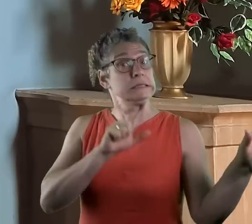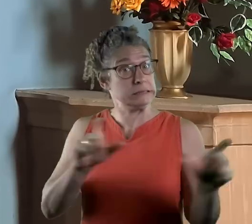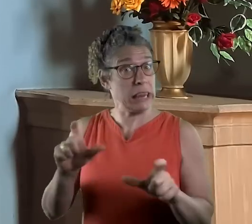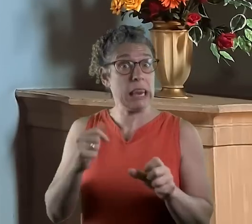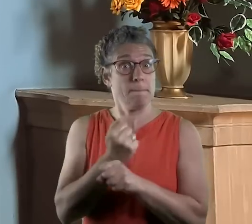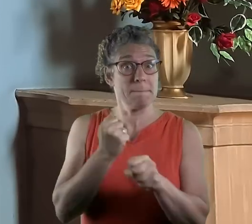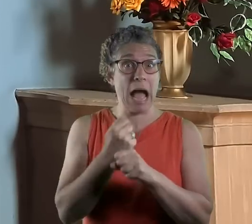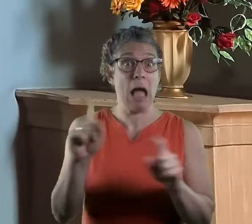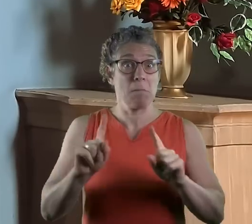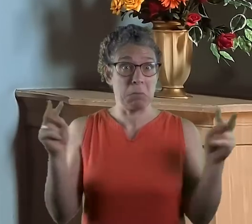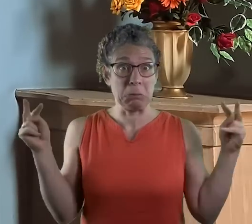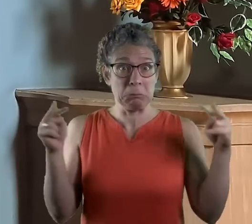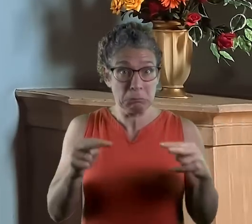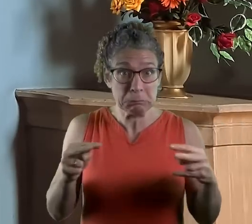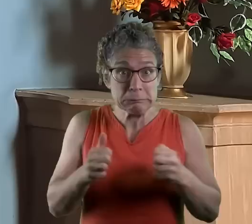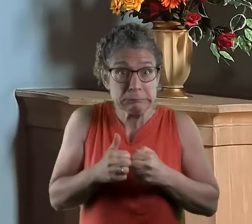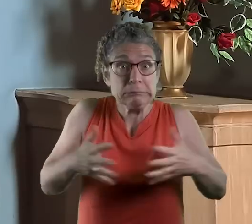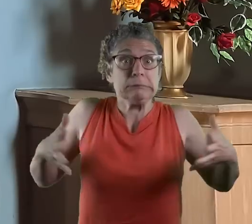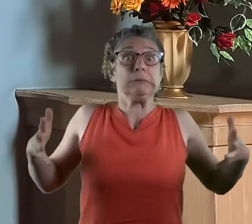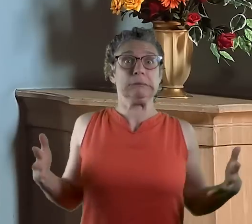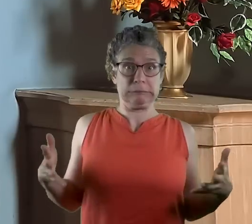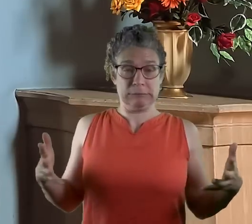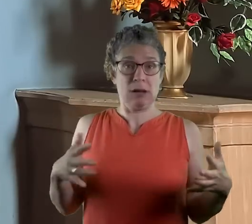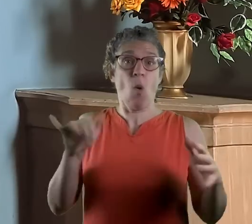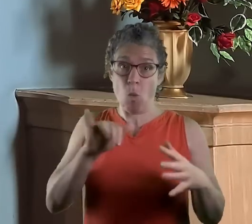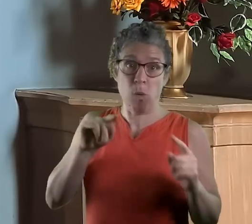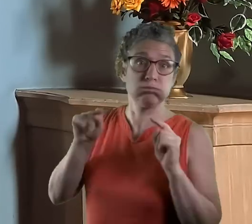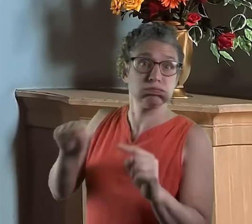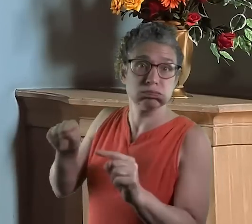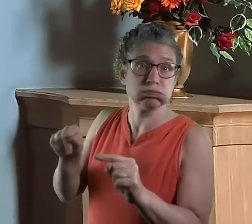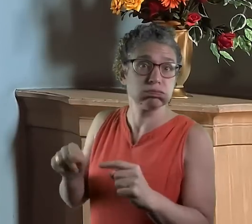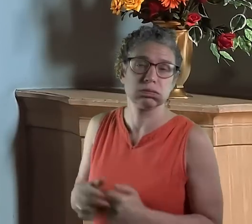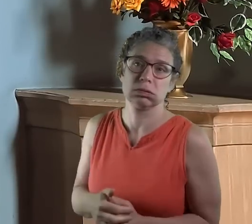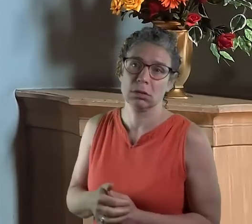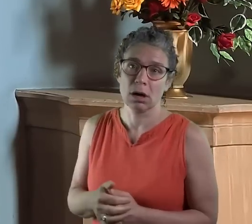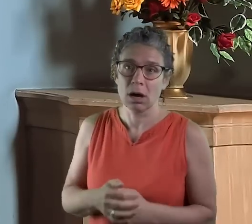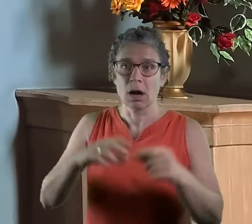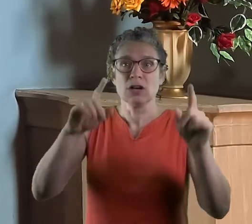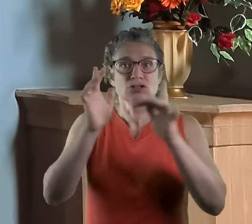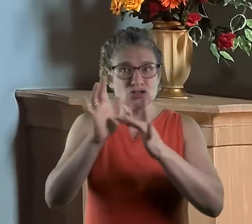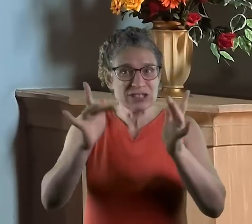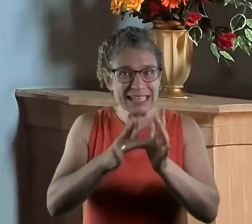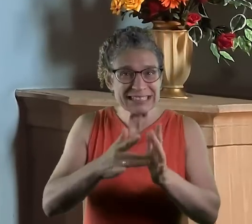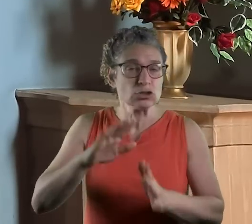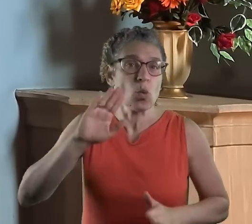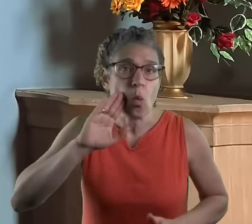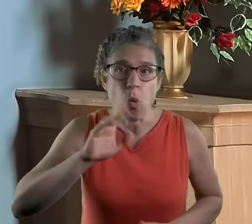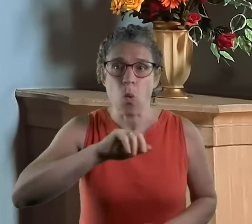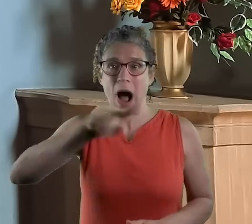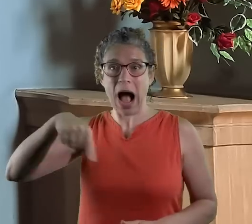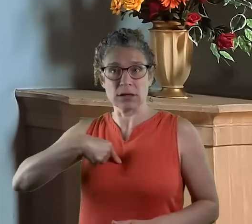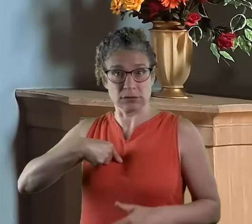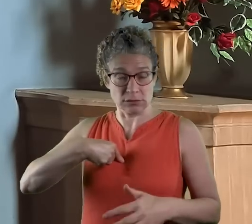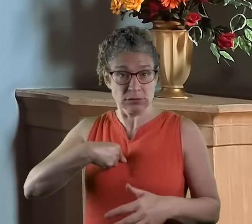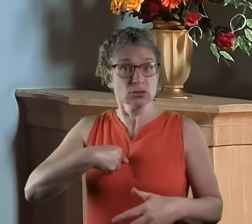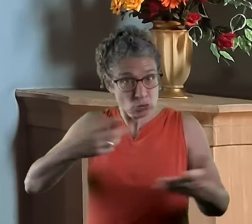still does divide opinion and engenders opposition or persecution. Jesus calls us, just like he